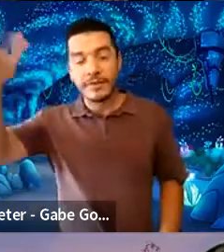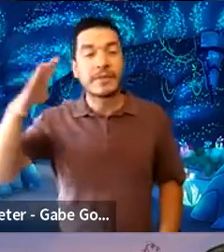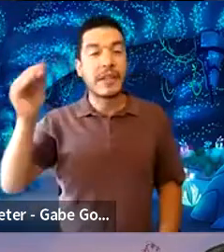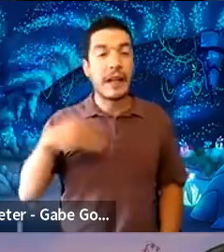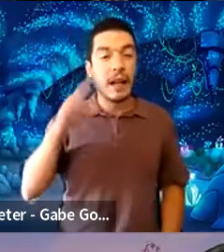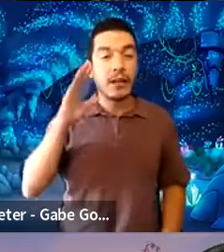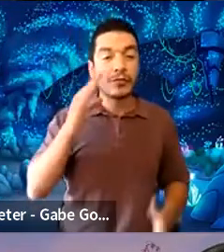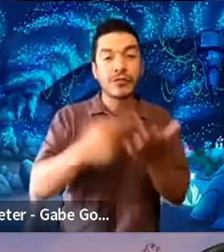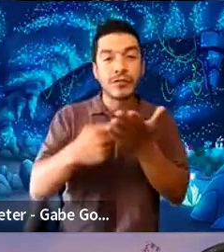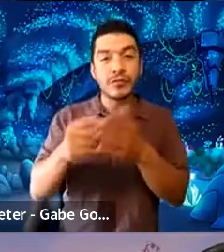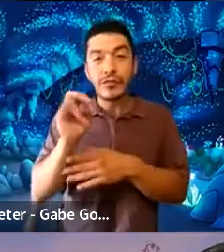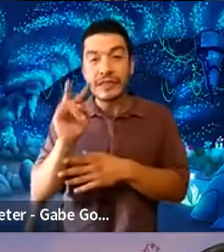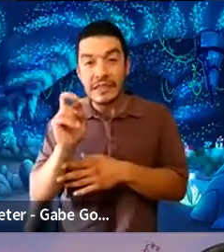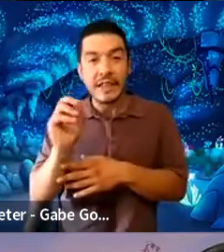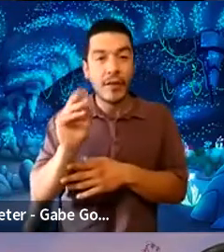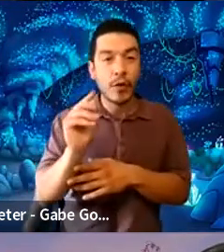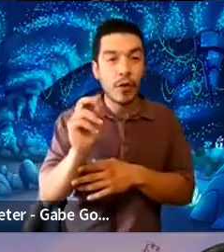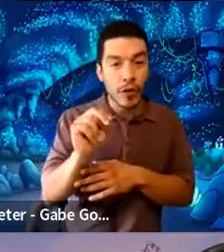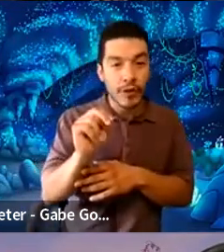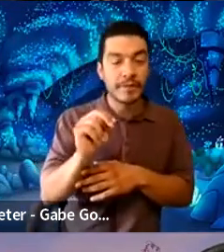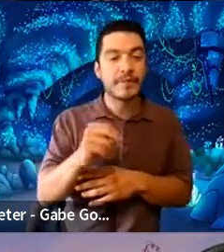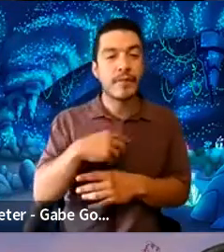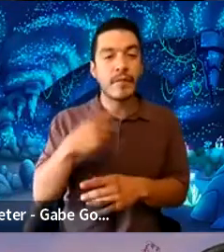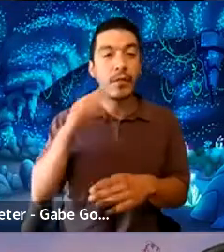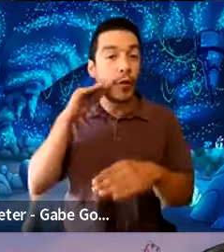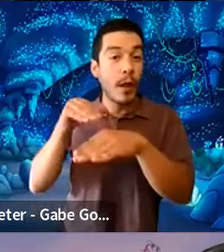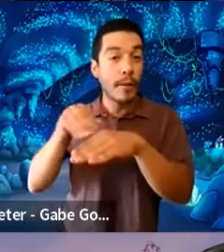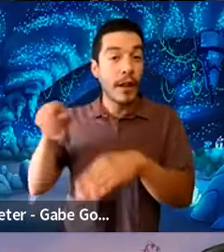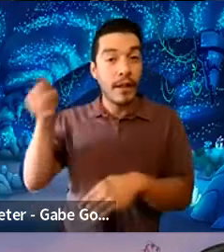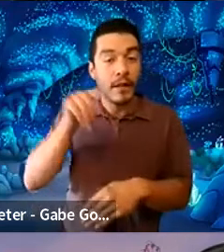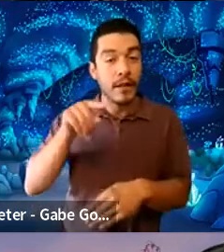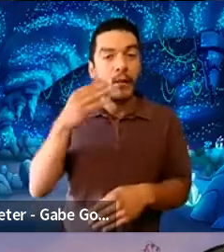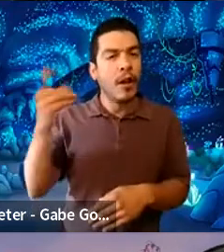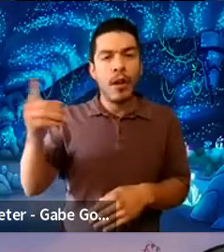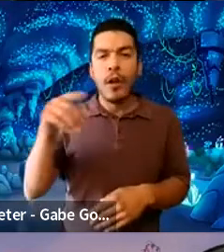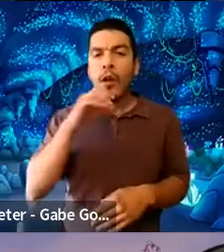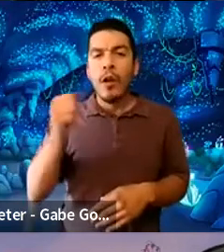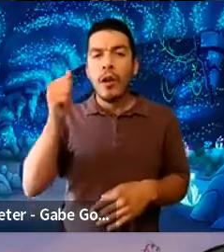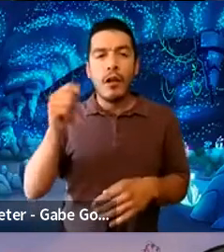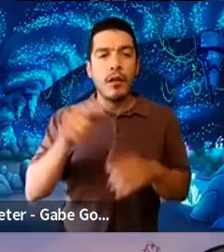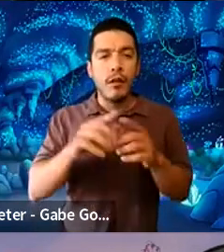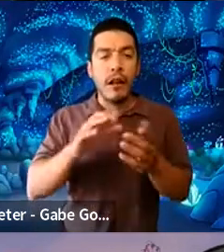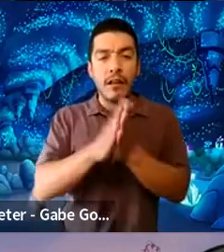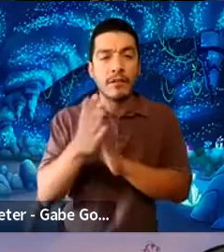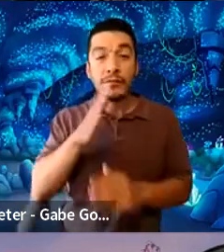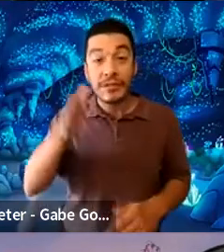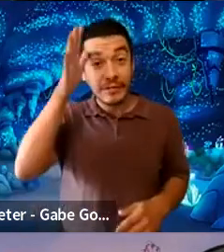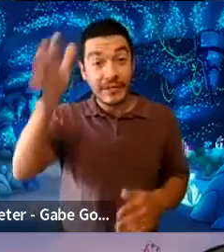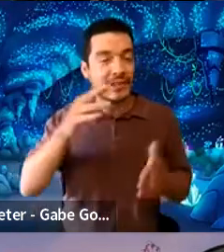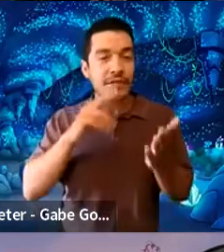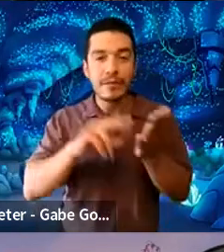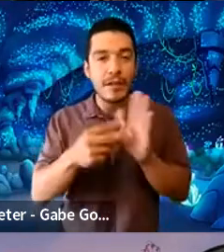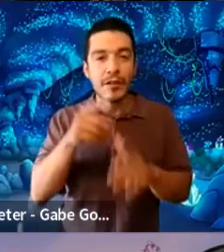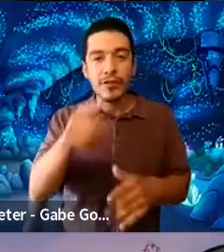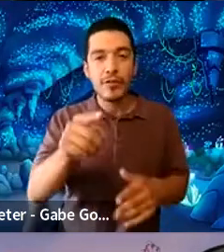to Neve and Norton, I would remind them, you know, just because you're old enough to be a grandparent doesn't mean you're dead, doesn't mean